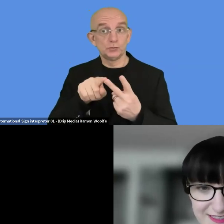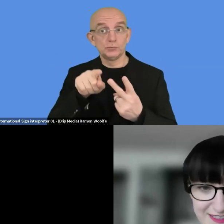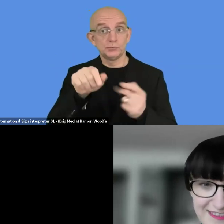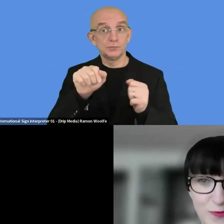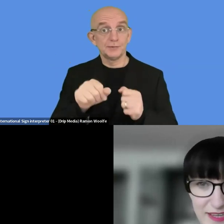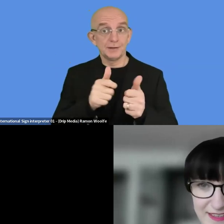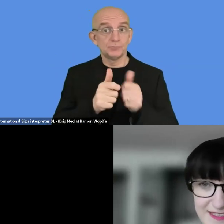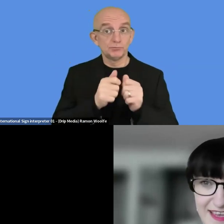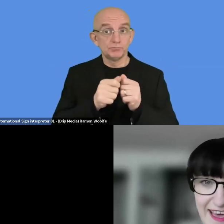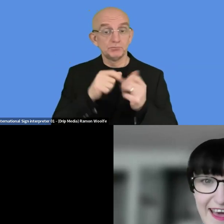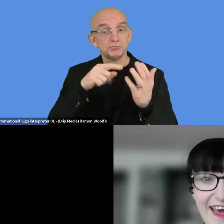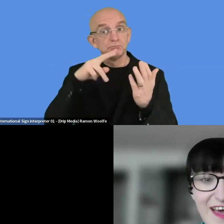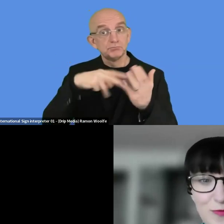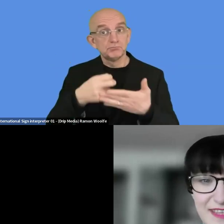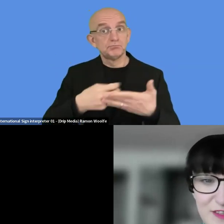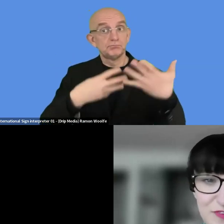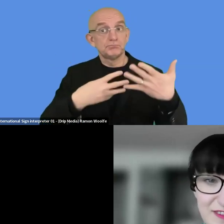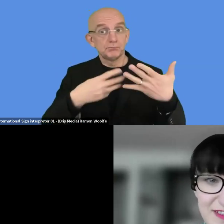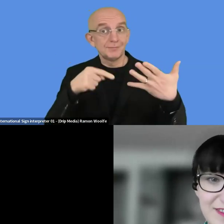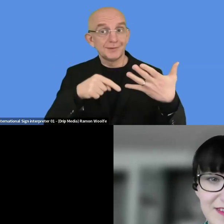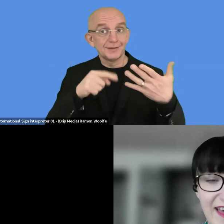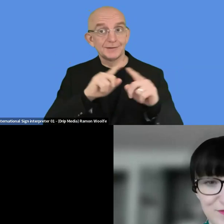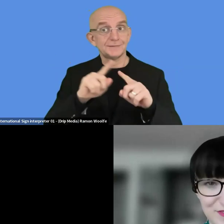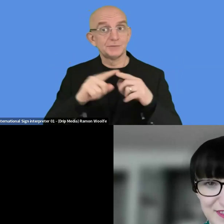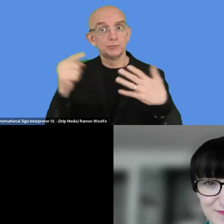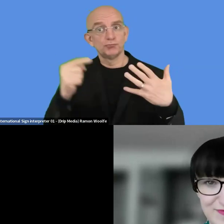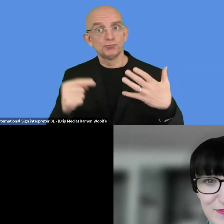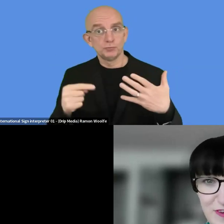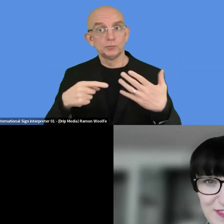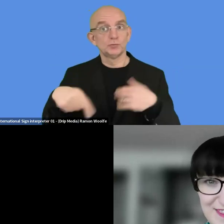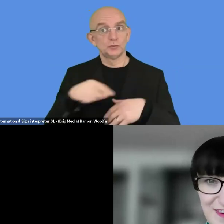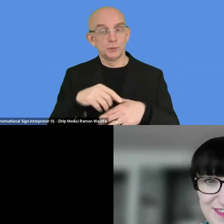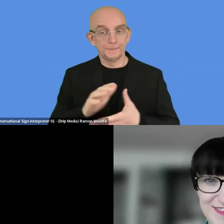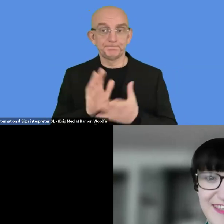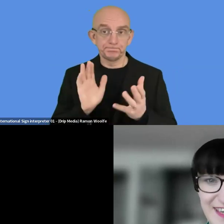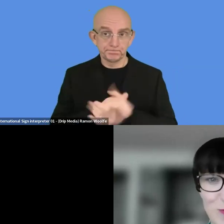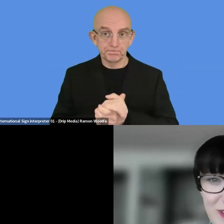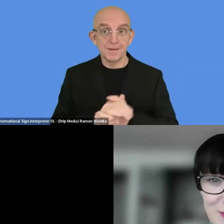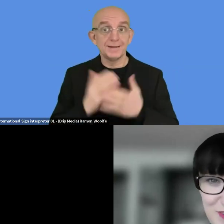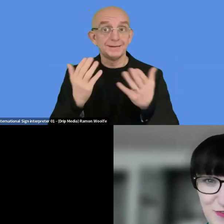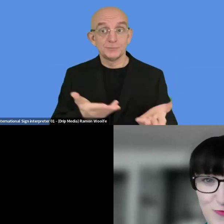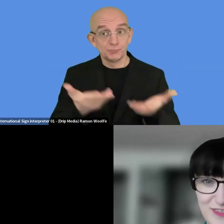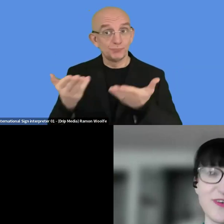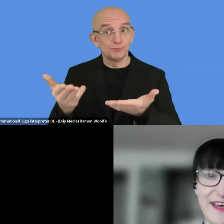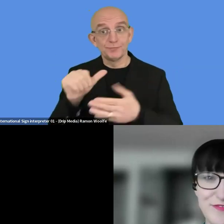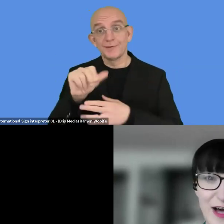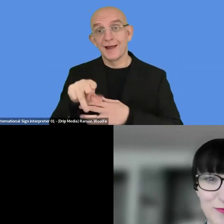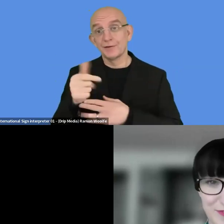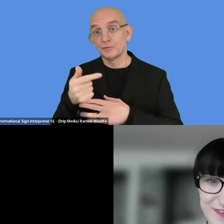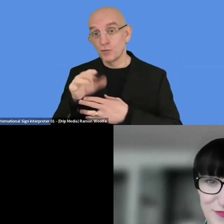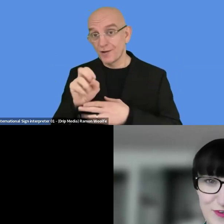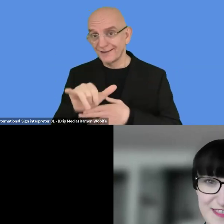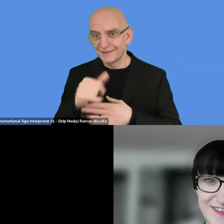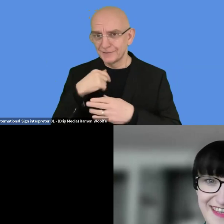wonderful events that await us. And without further ado, Anthony, the floor is yours. Can't wait to hear what you have